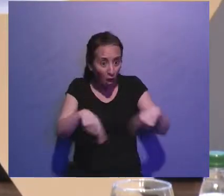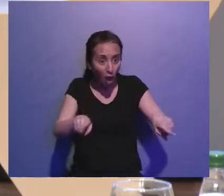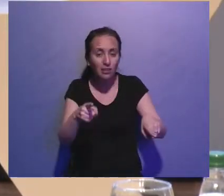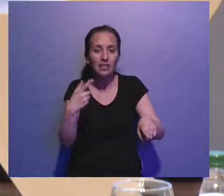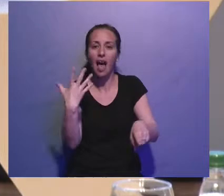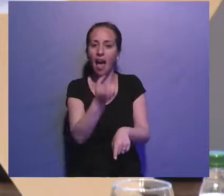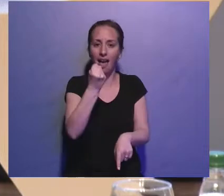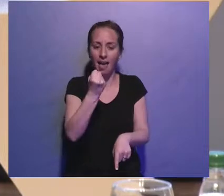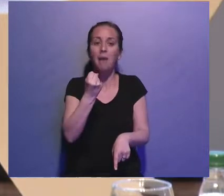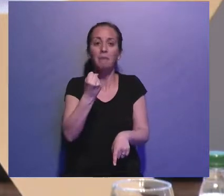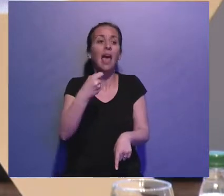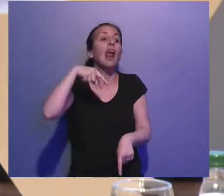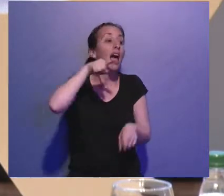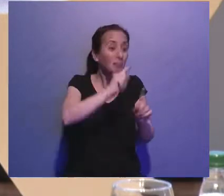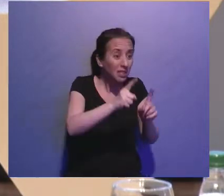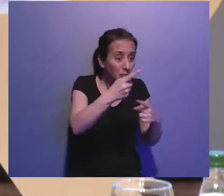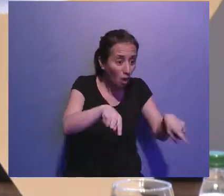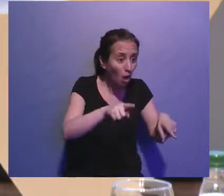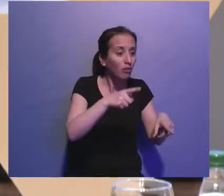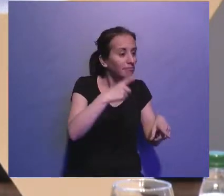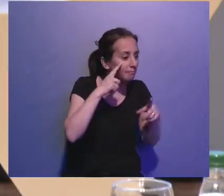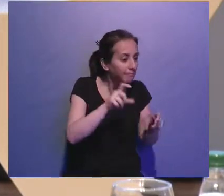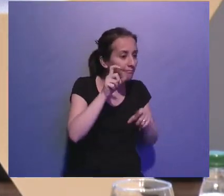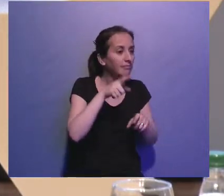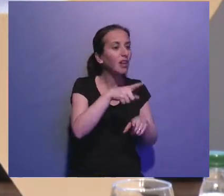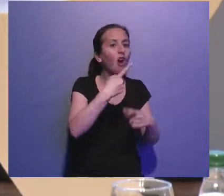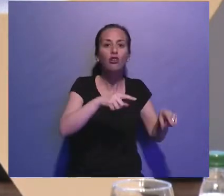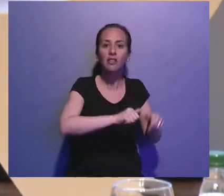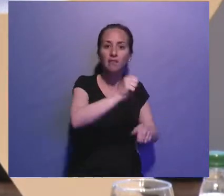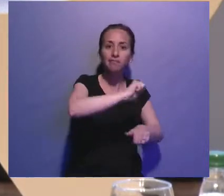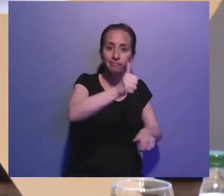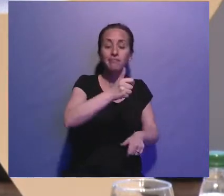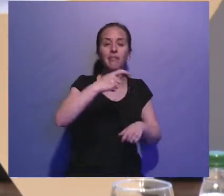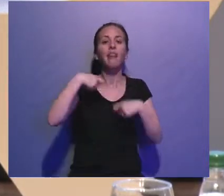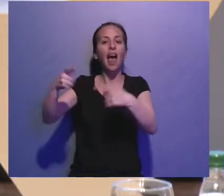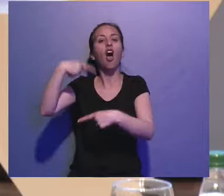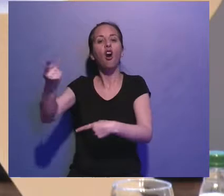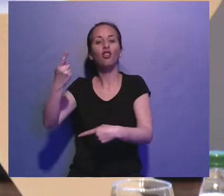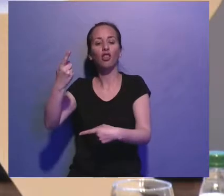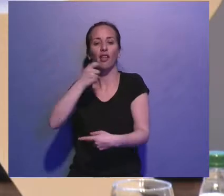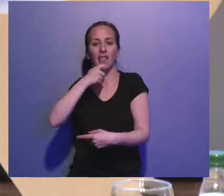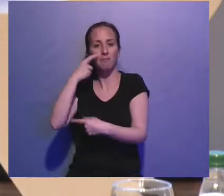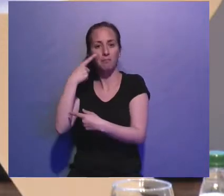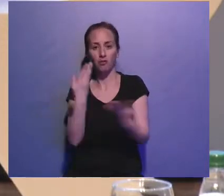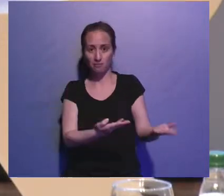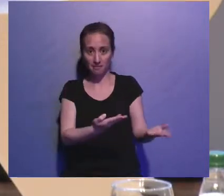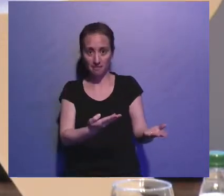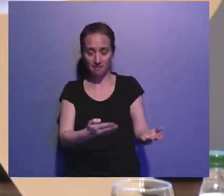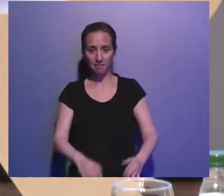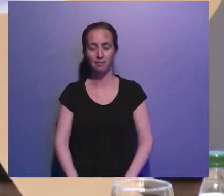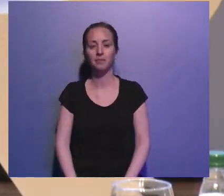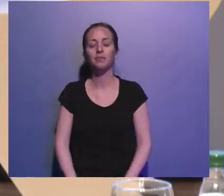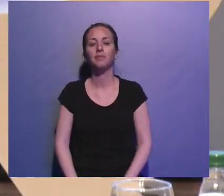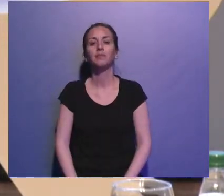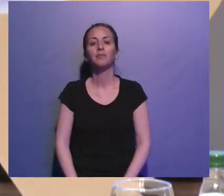other cities the successes that cities have used to actually reach residents. An example of one of